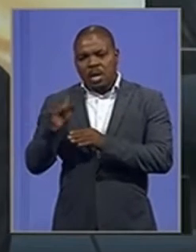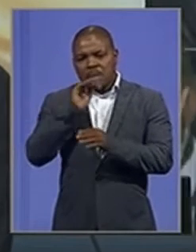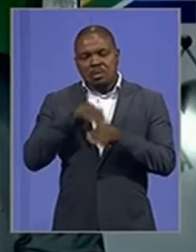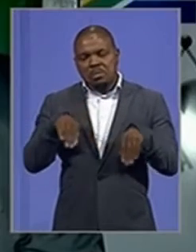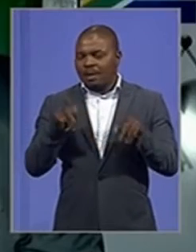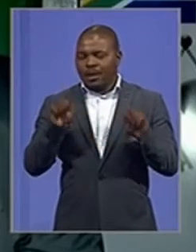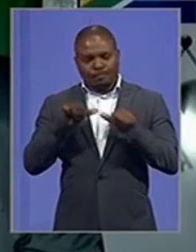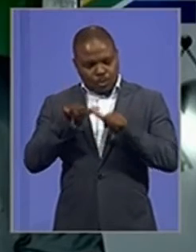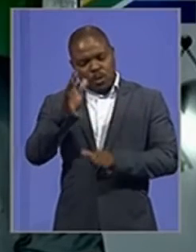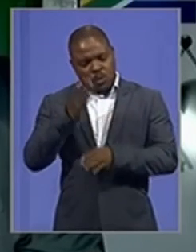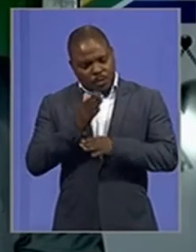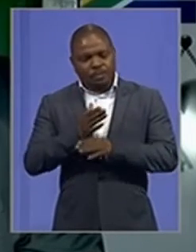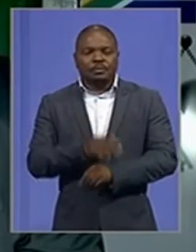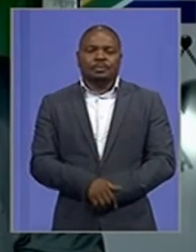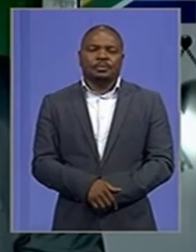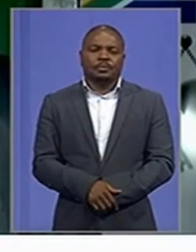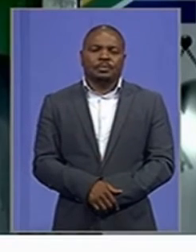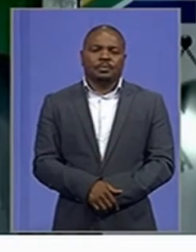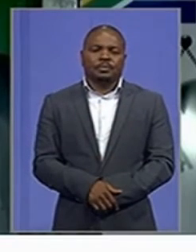commission. If